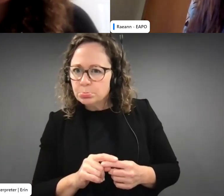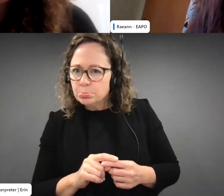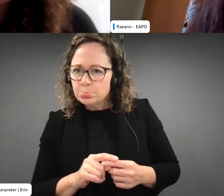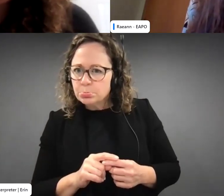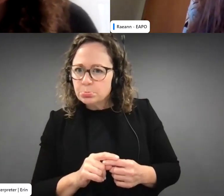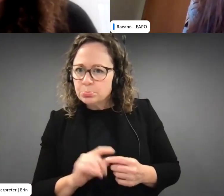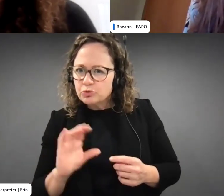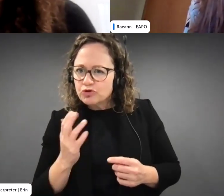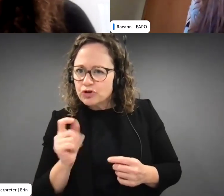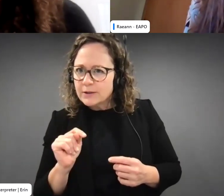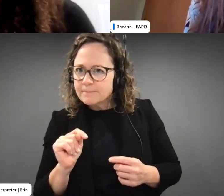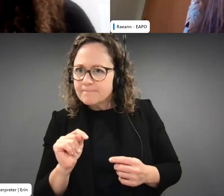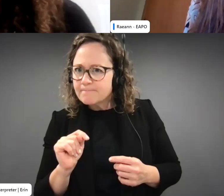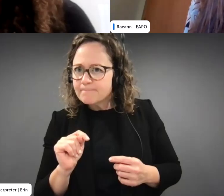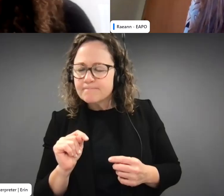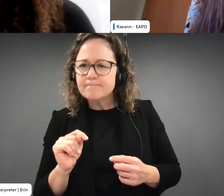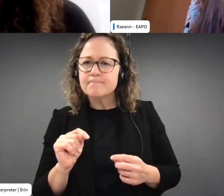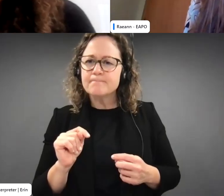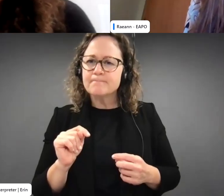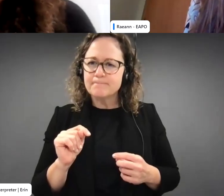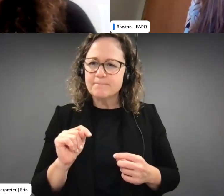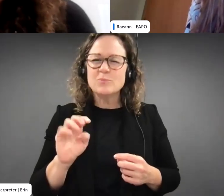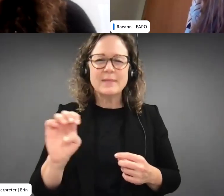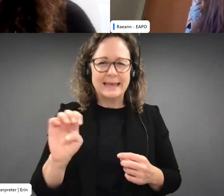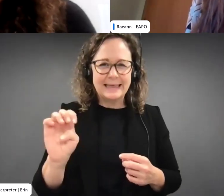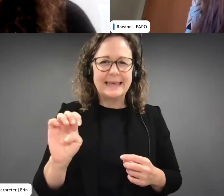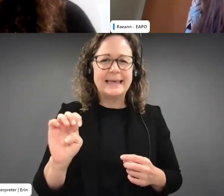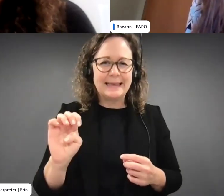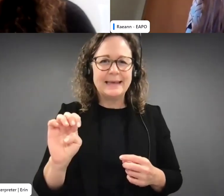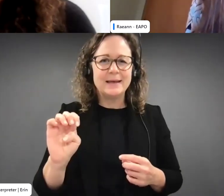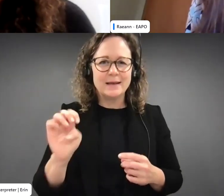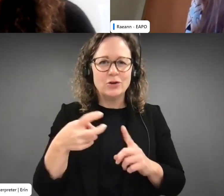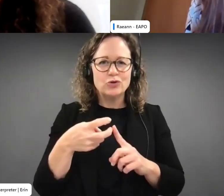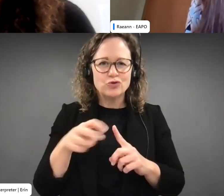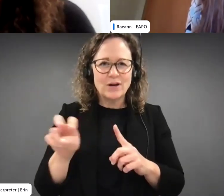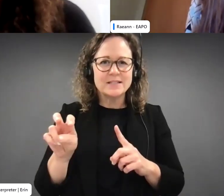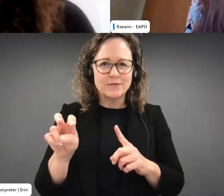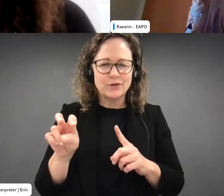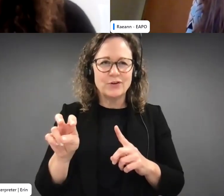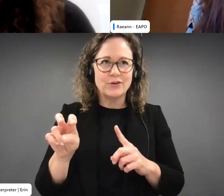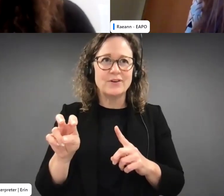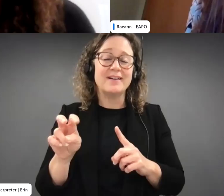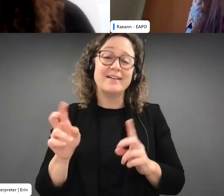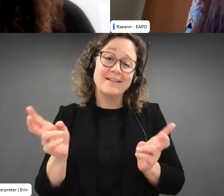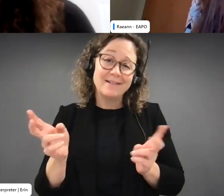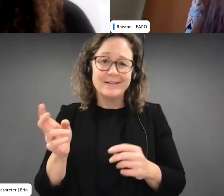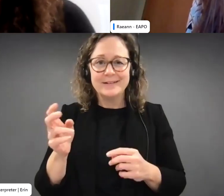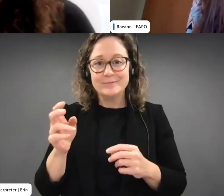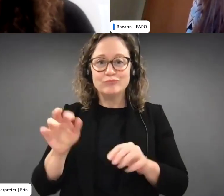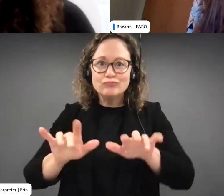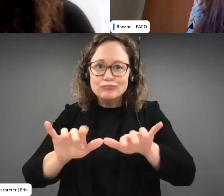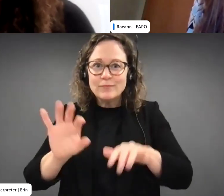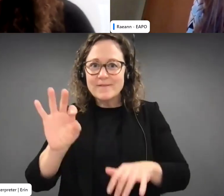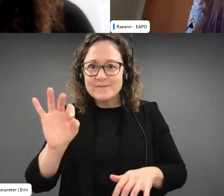Or I think the questions around e-transfers, a lot of people doing, a marketplace finding, things that they just automatically